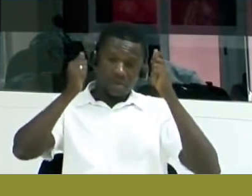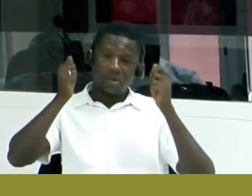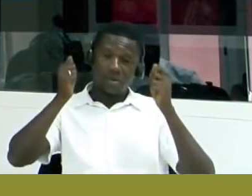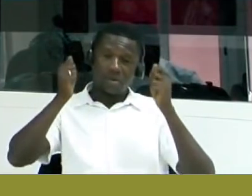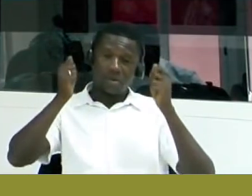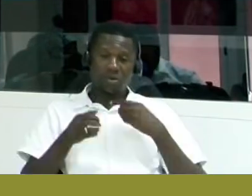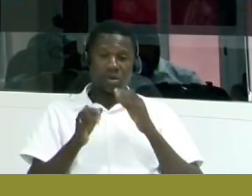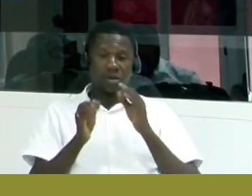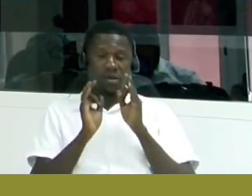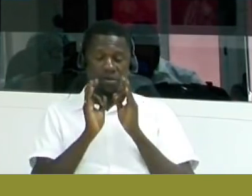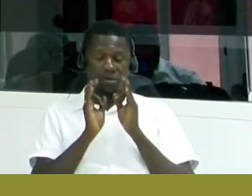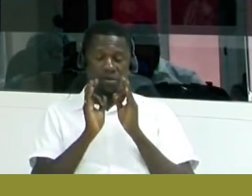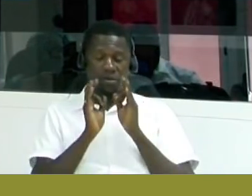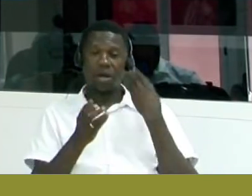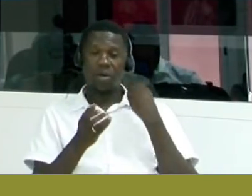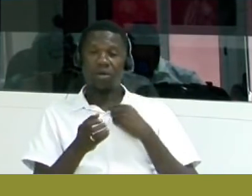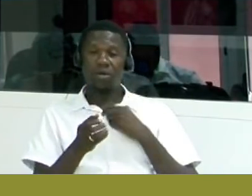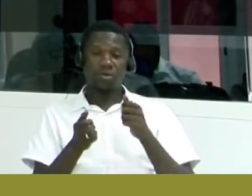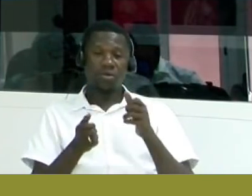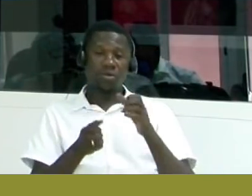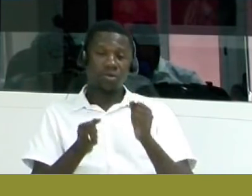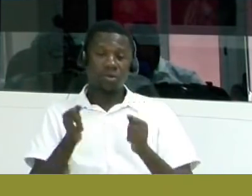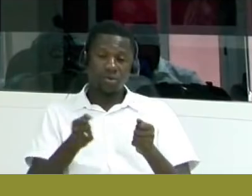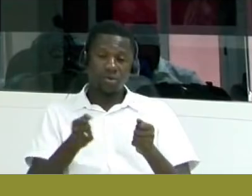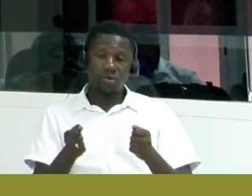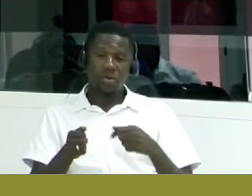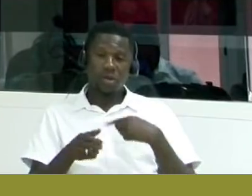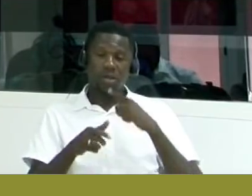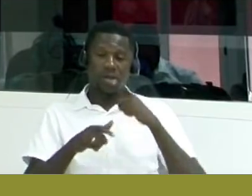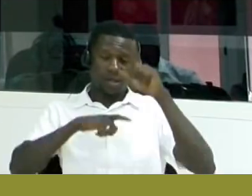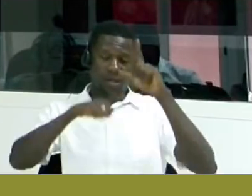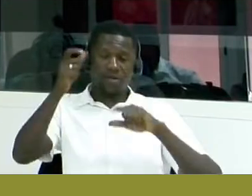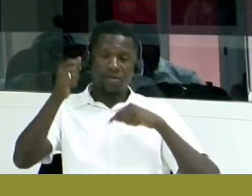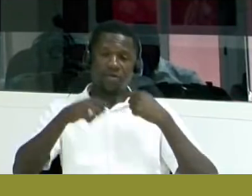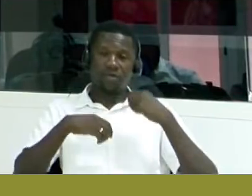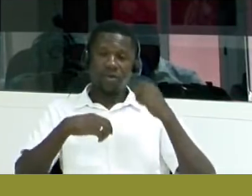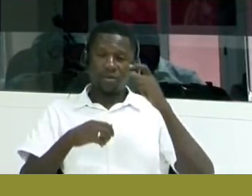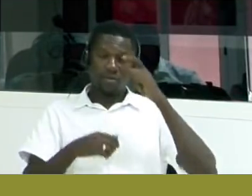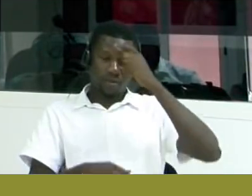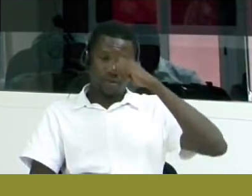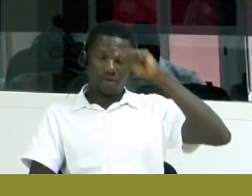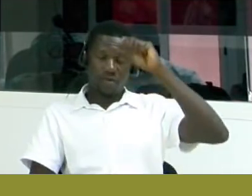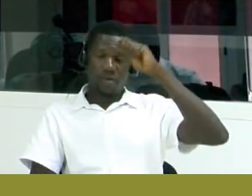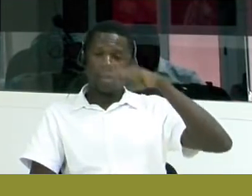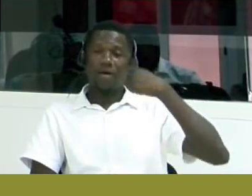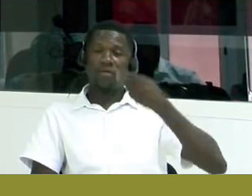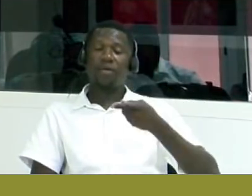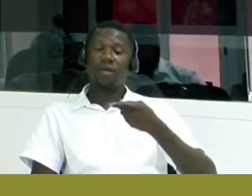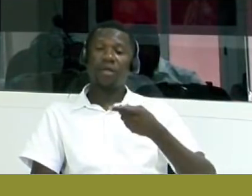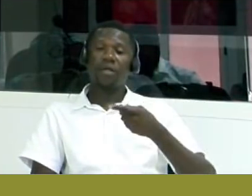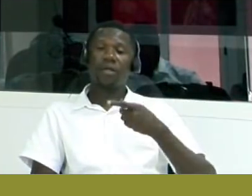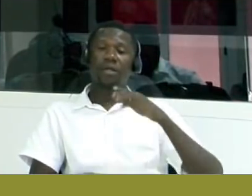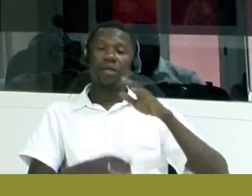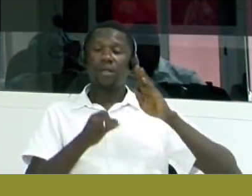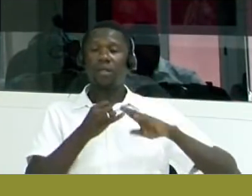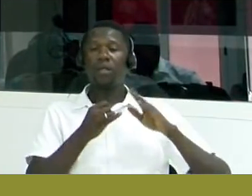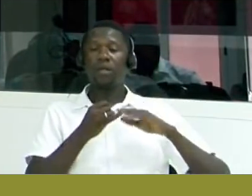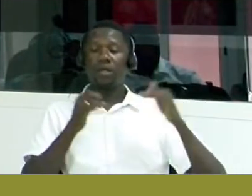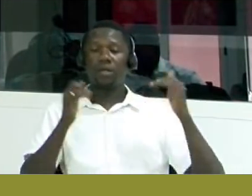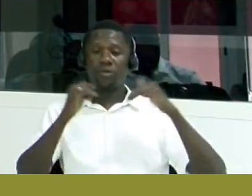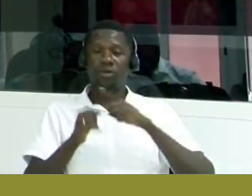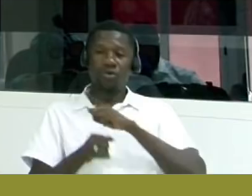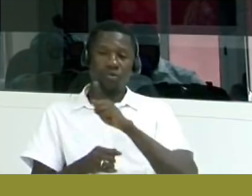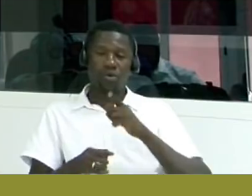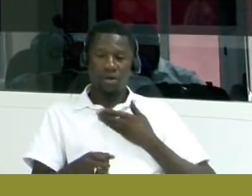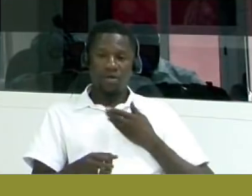tell us how that was handled at the level of the police after the last meeting you had with them? Well,